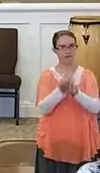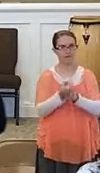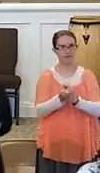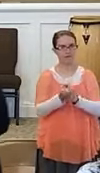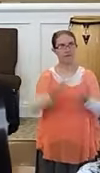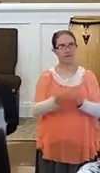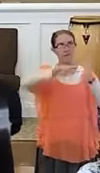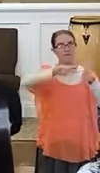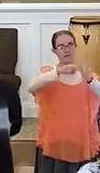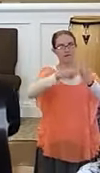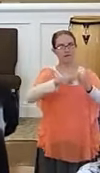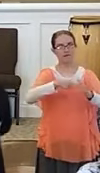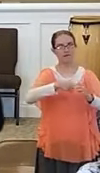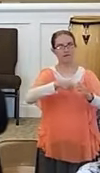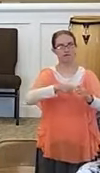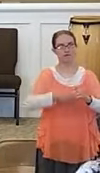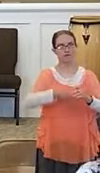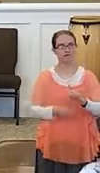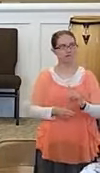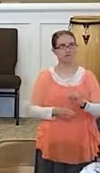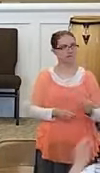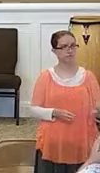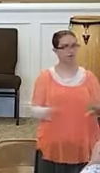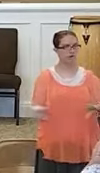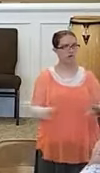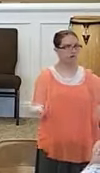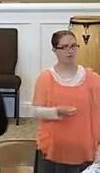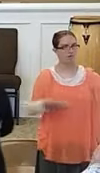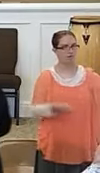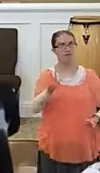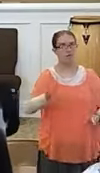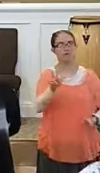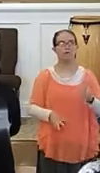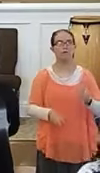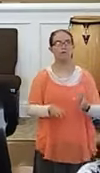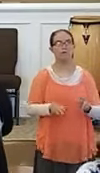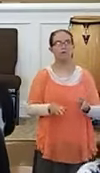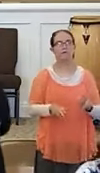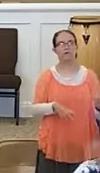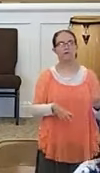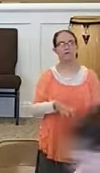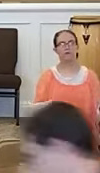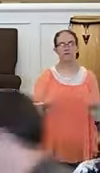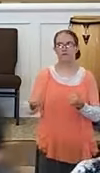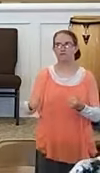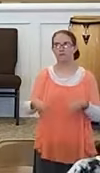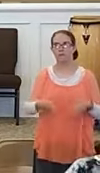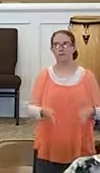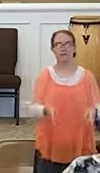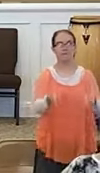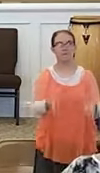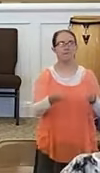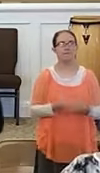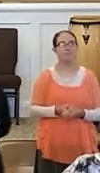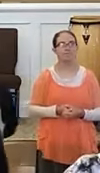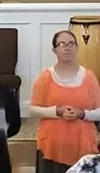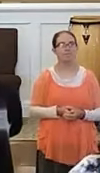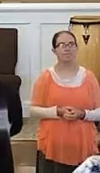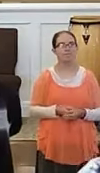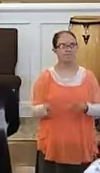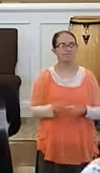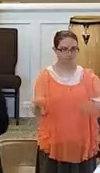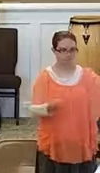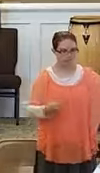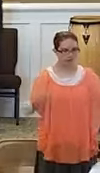Repentance means an about face. Amen. That means the way you're walking, you turn away from it and go the opposite direction. Amen. You leave